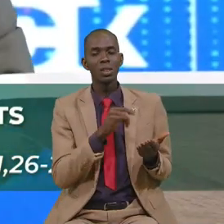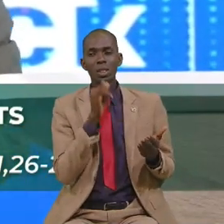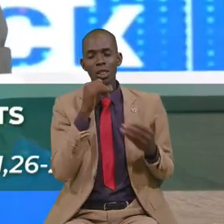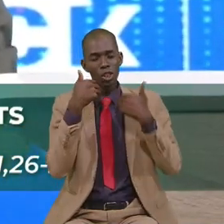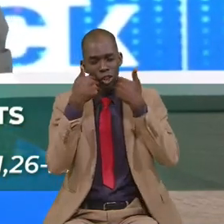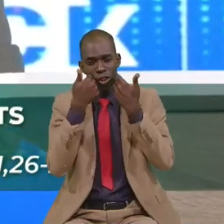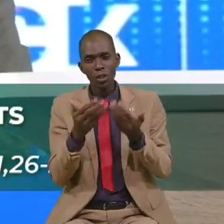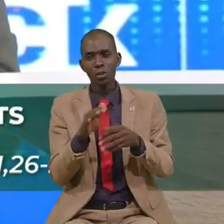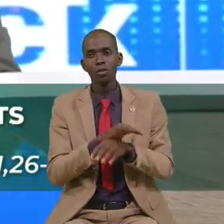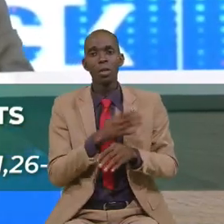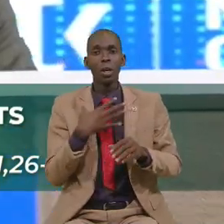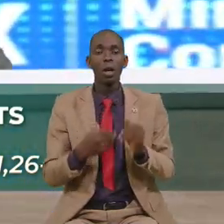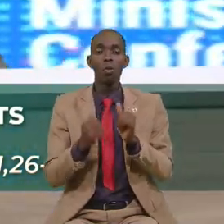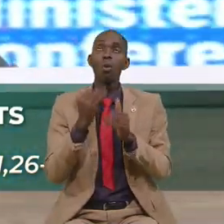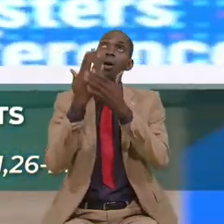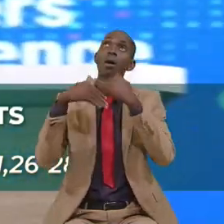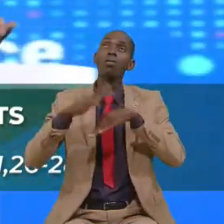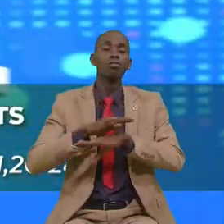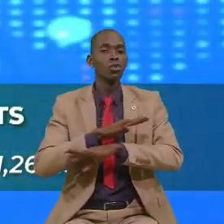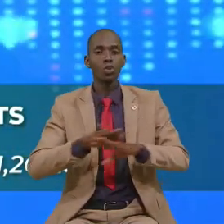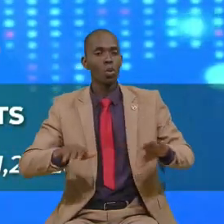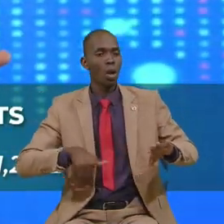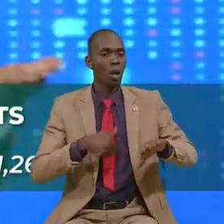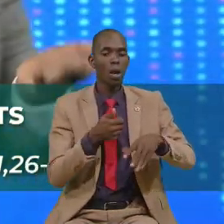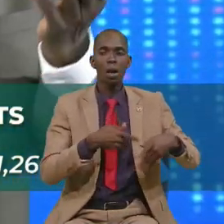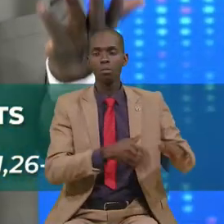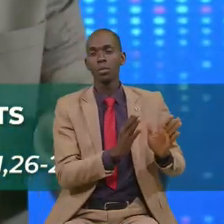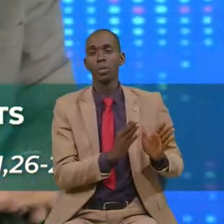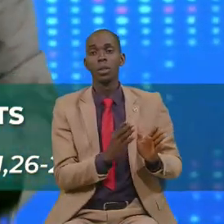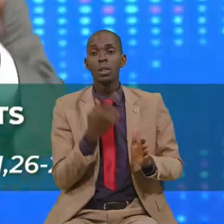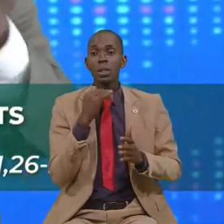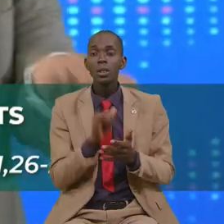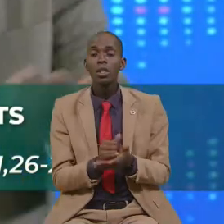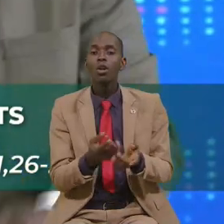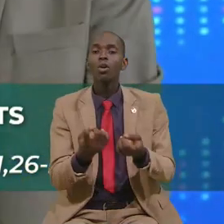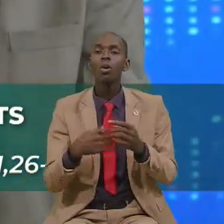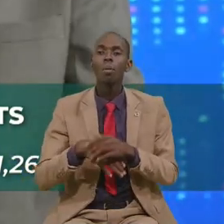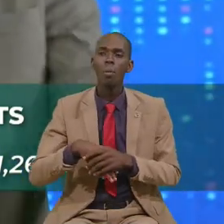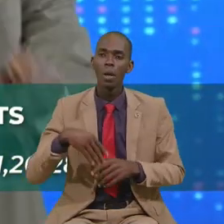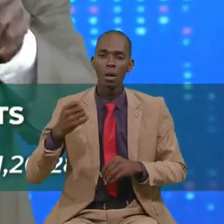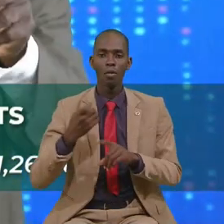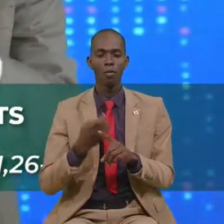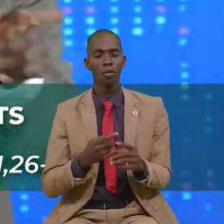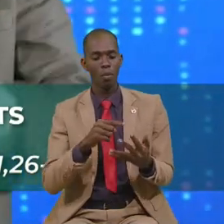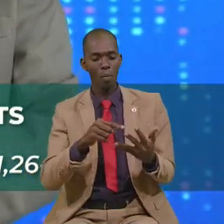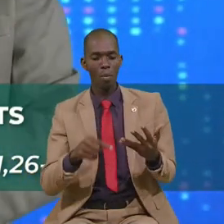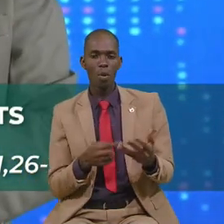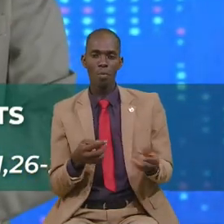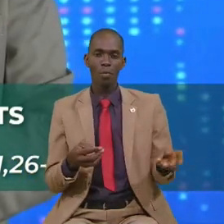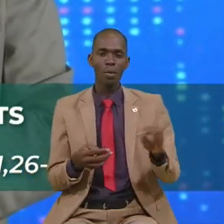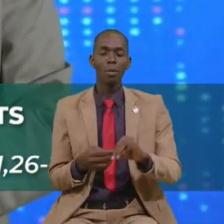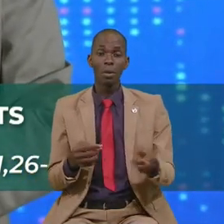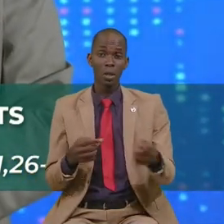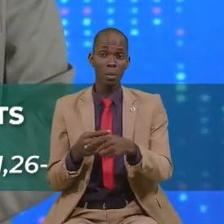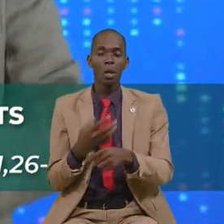which heaven does not approve of. And it says, come out from among them and be ye